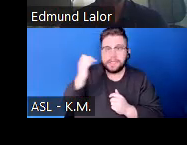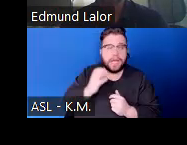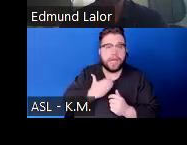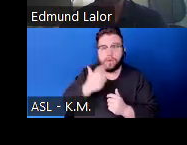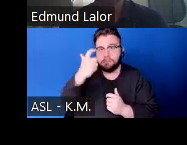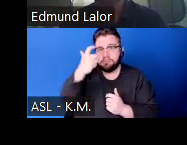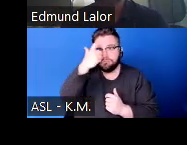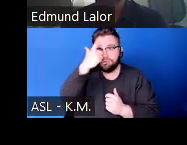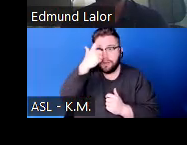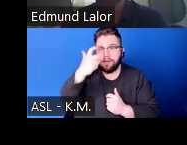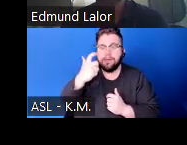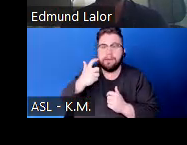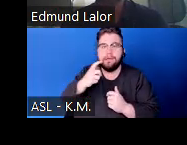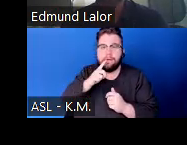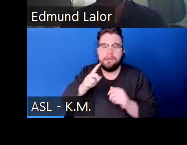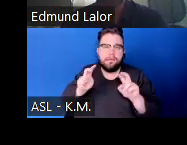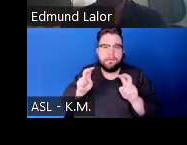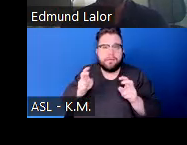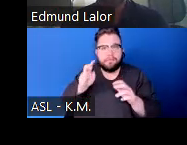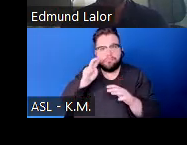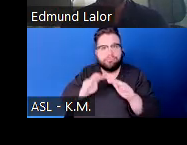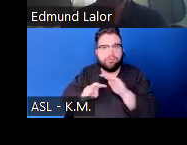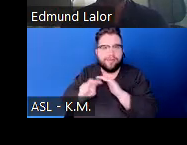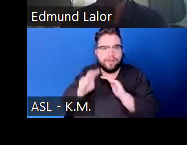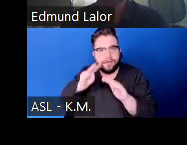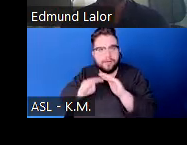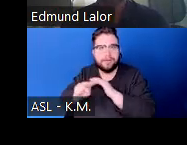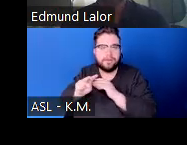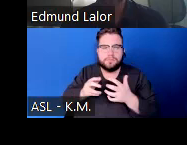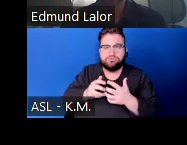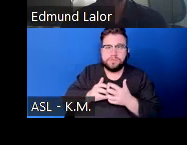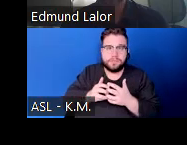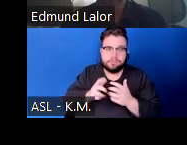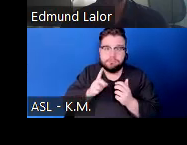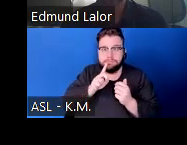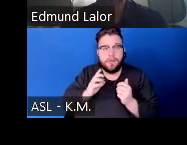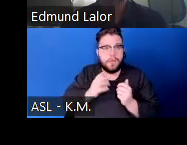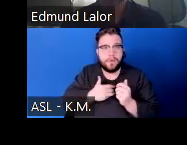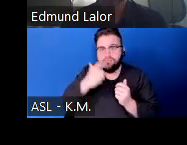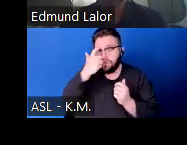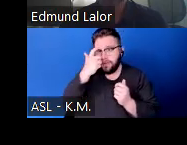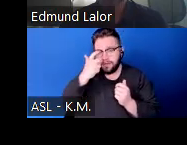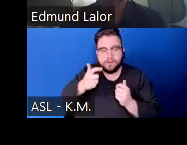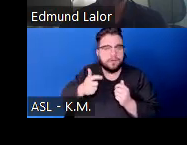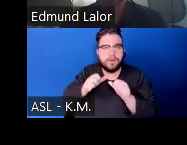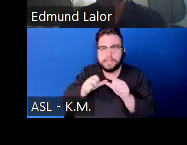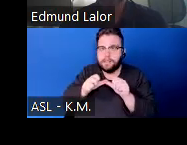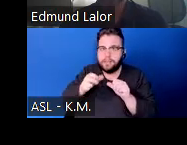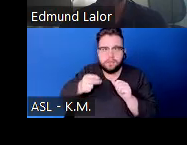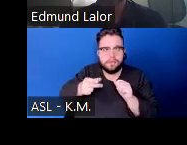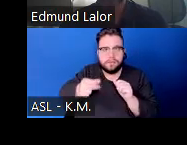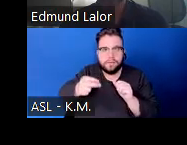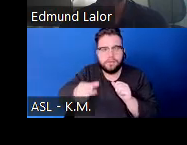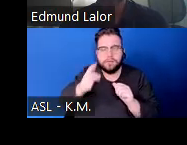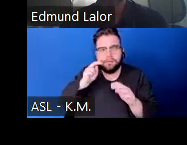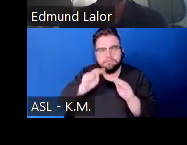essentially prediction machines that are at all times predicting the environment that we're operating in, and that are cross-checking those